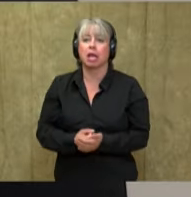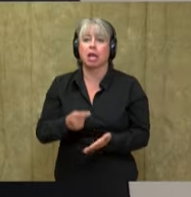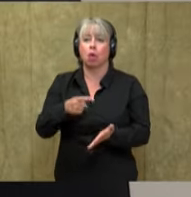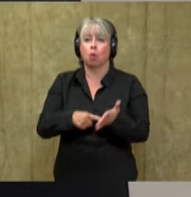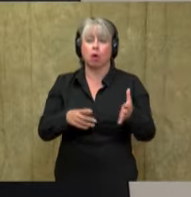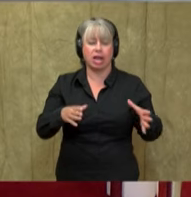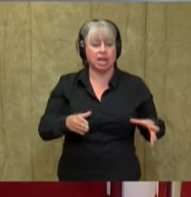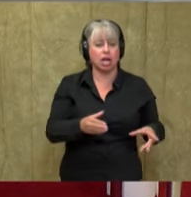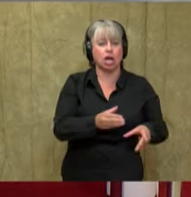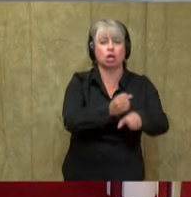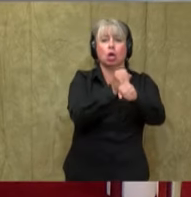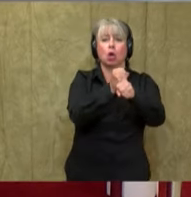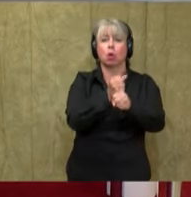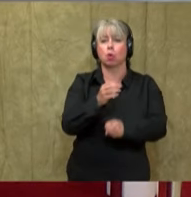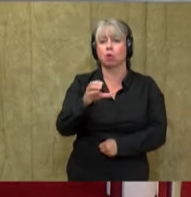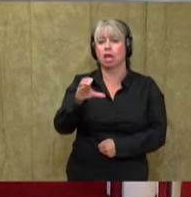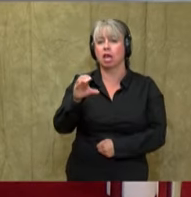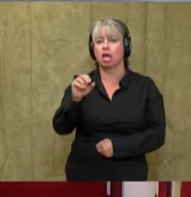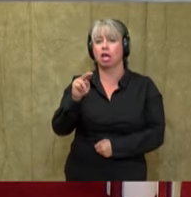cone is.